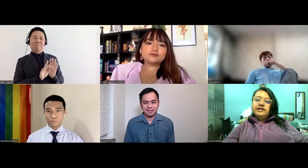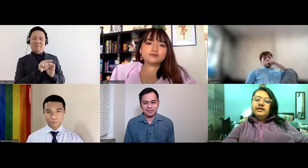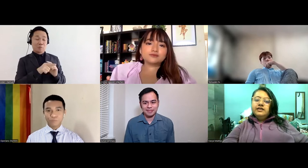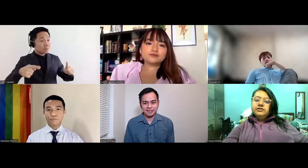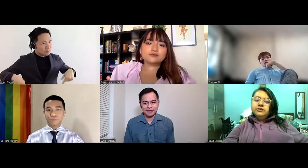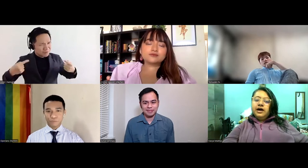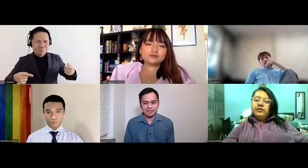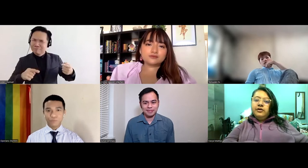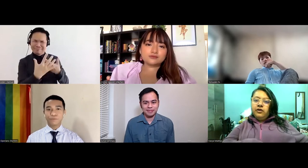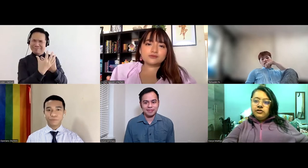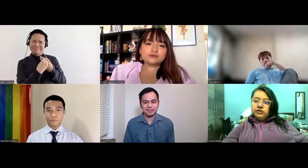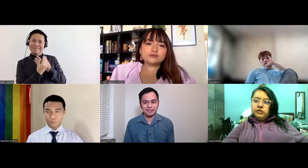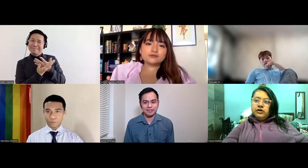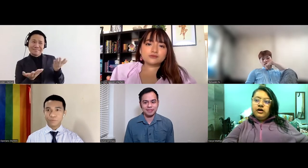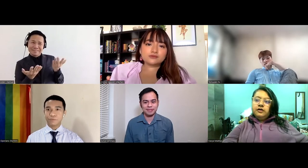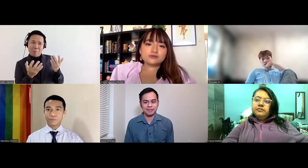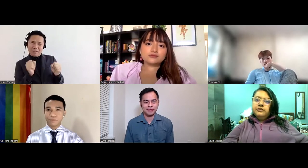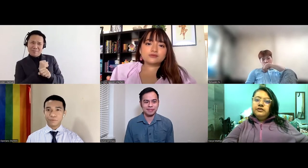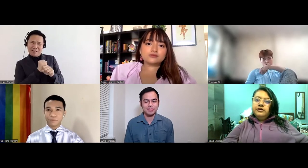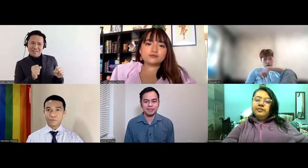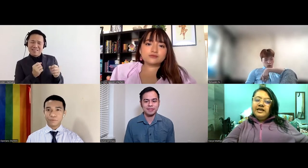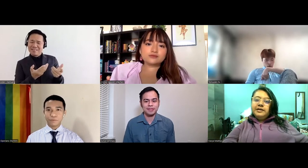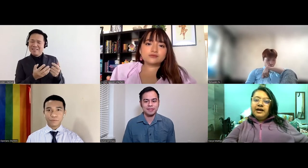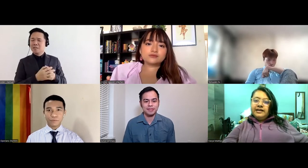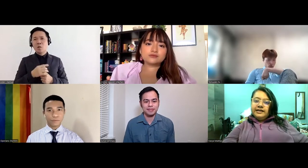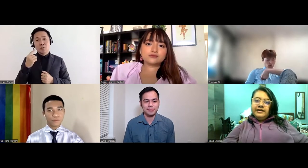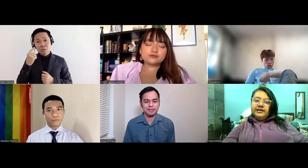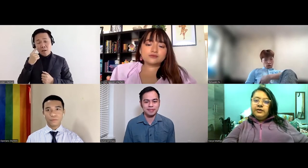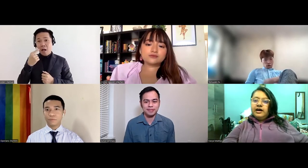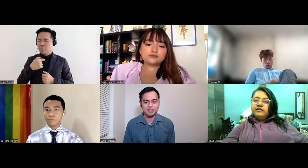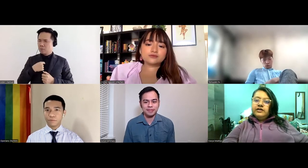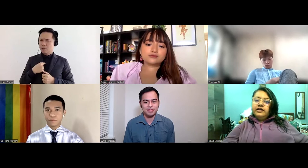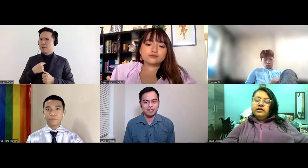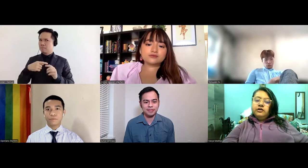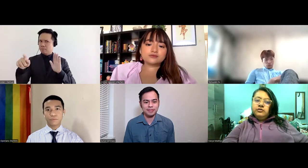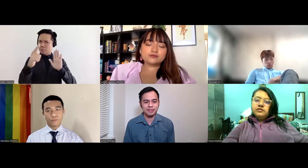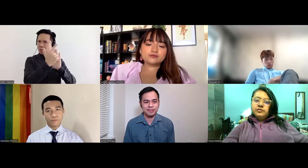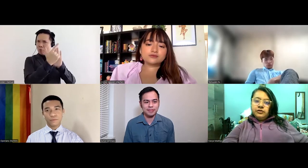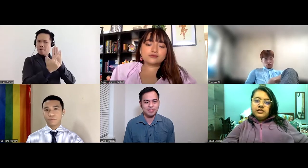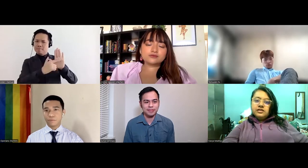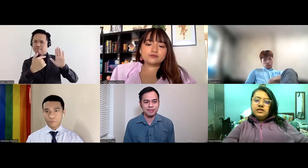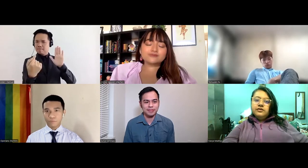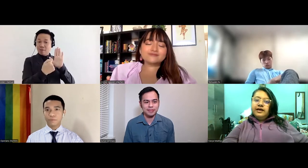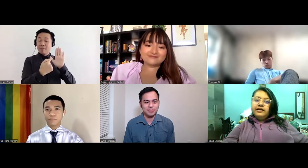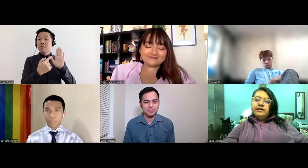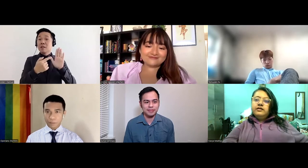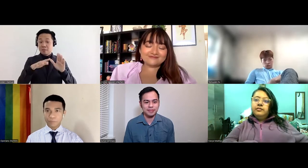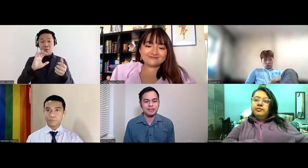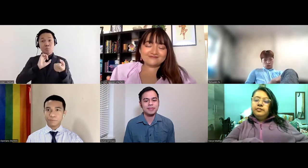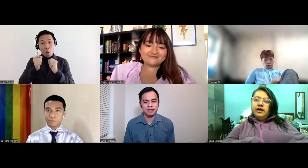activity. So I would also, make it mandatory to have inclusive sports